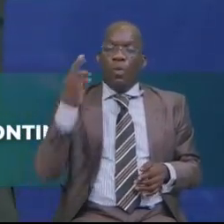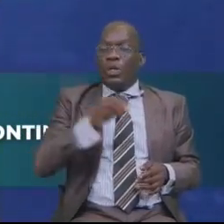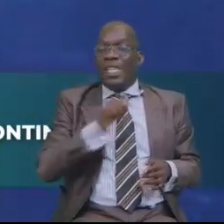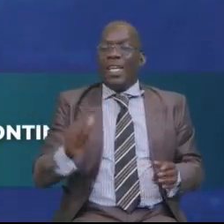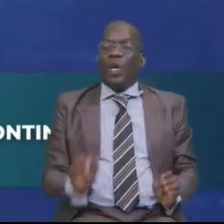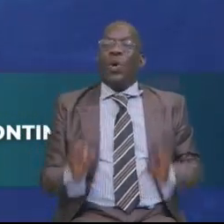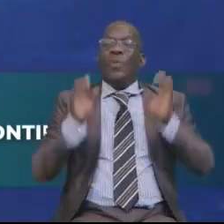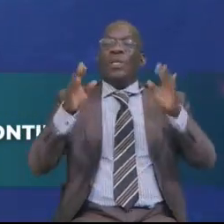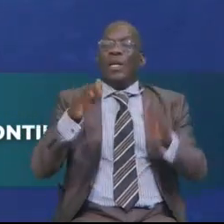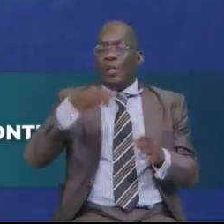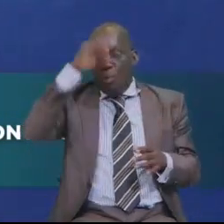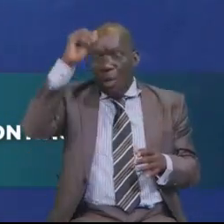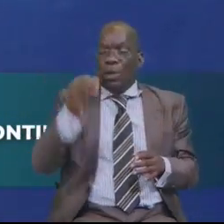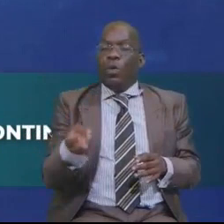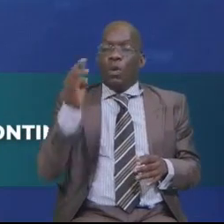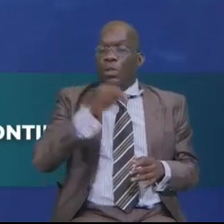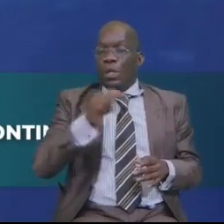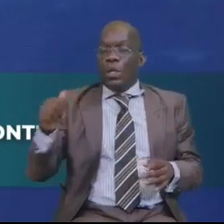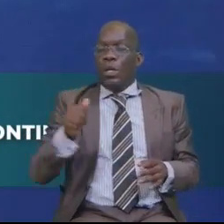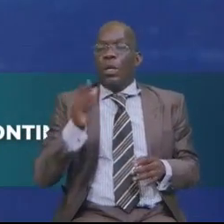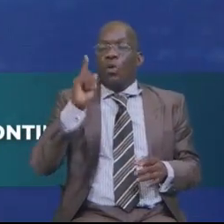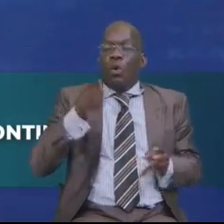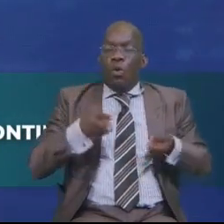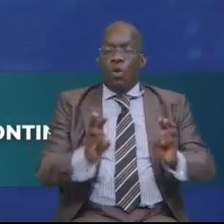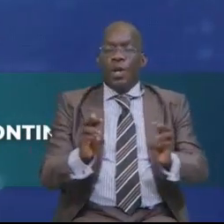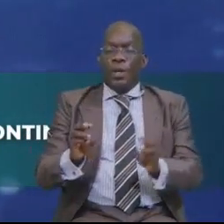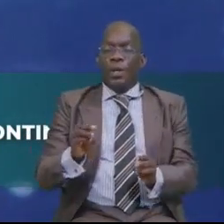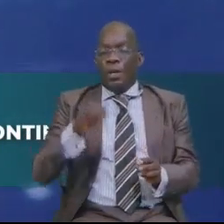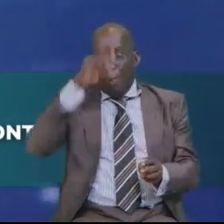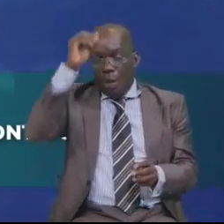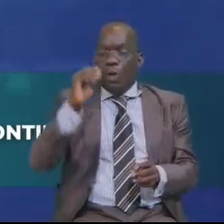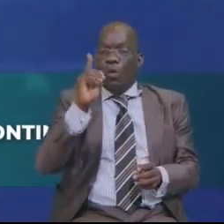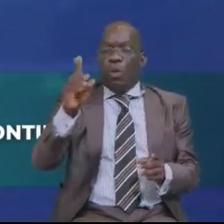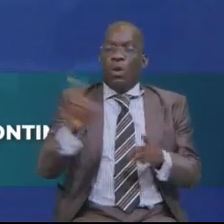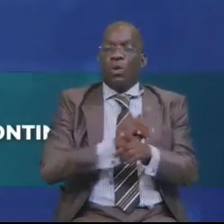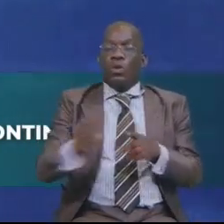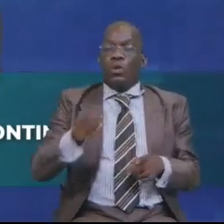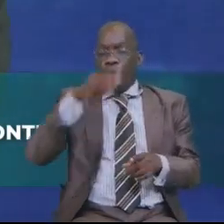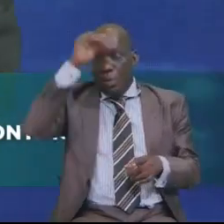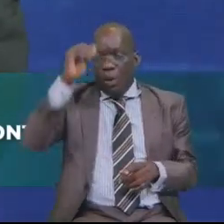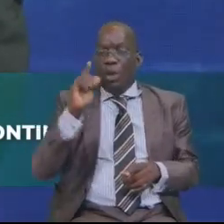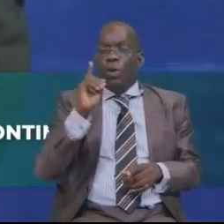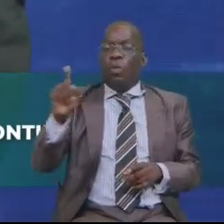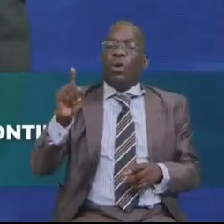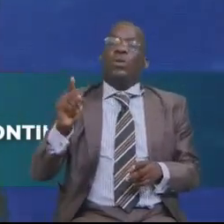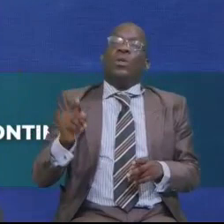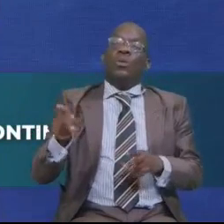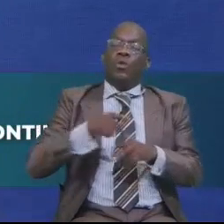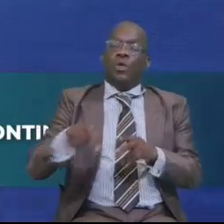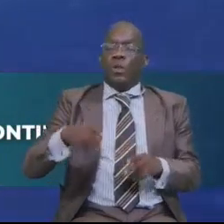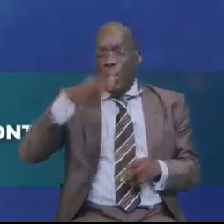a one-way man, a one-duty man, a one-profession